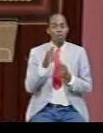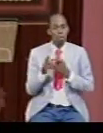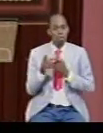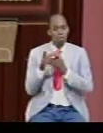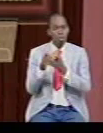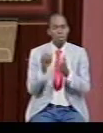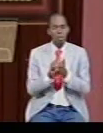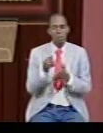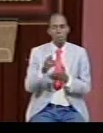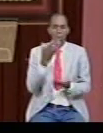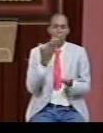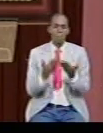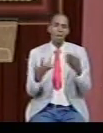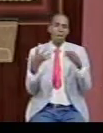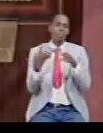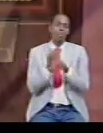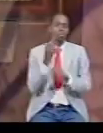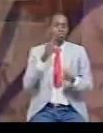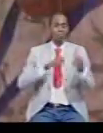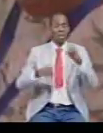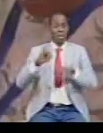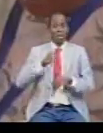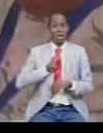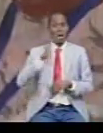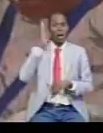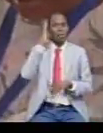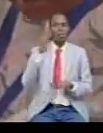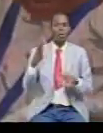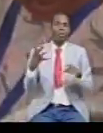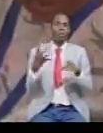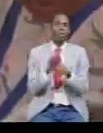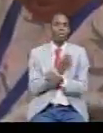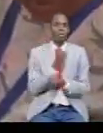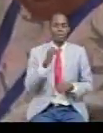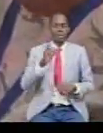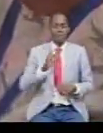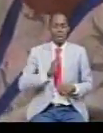may win. I will win. I will